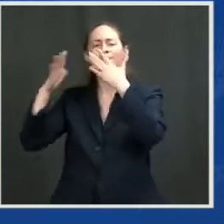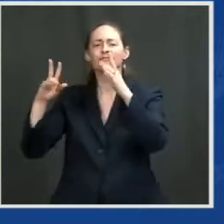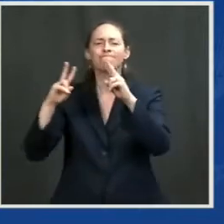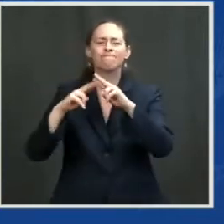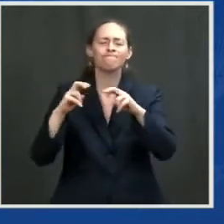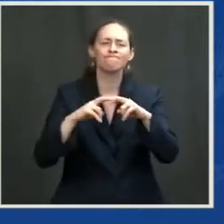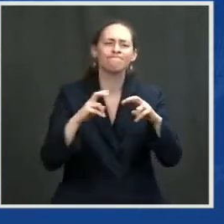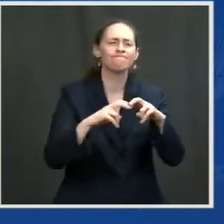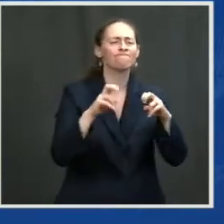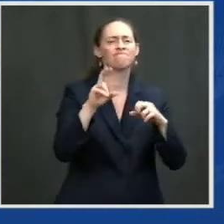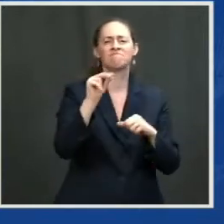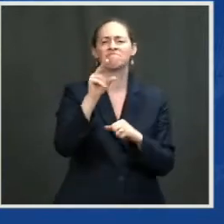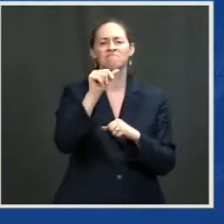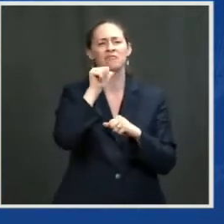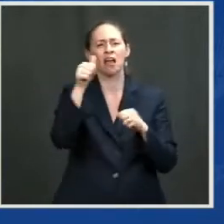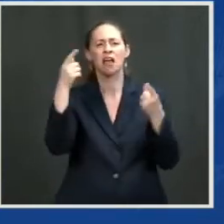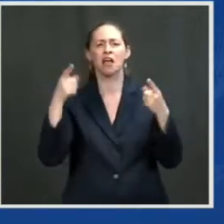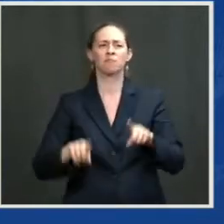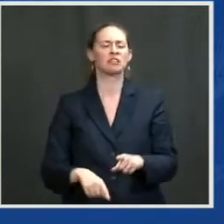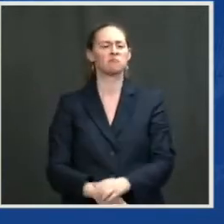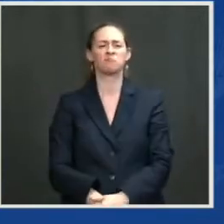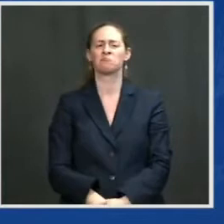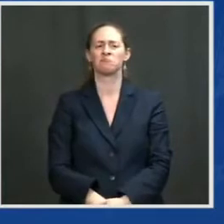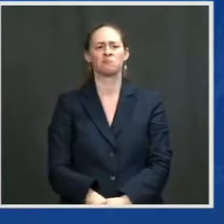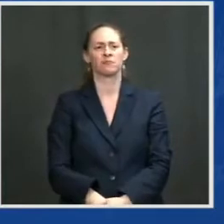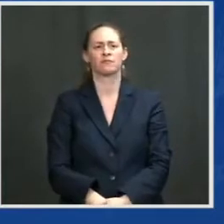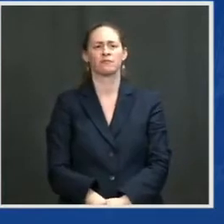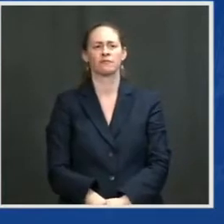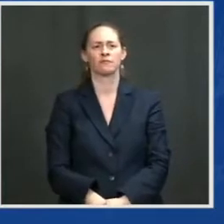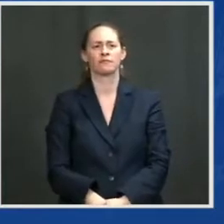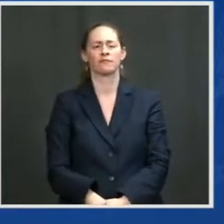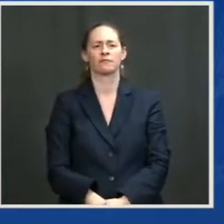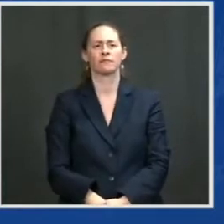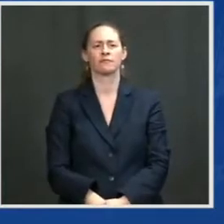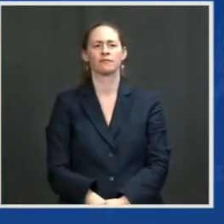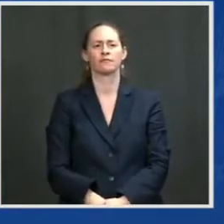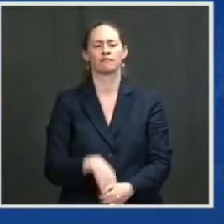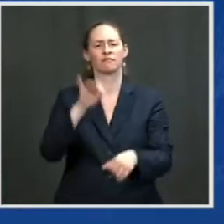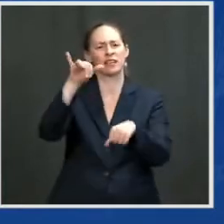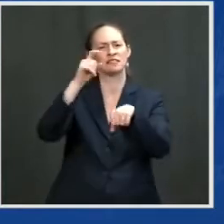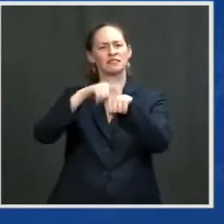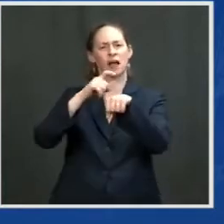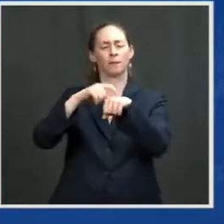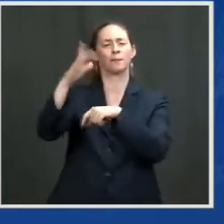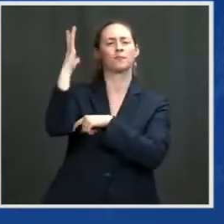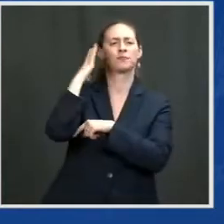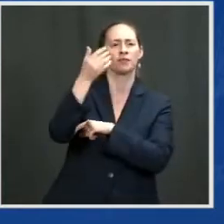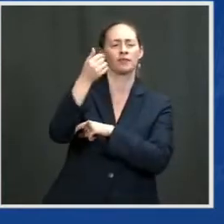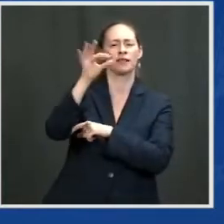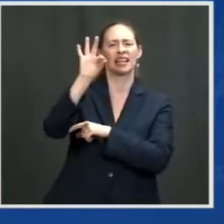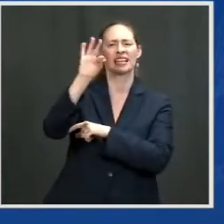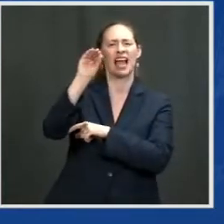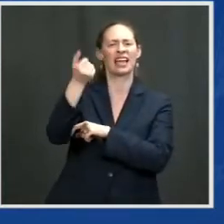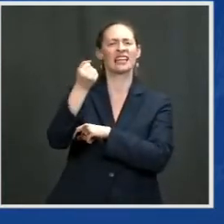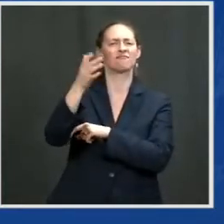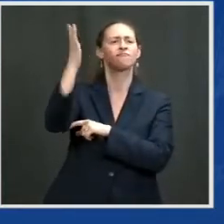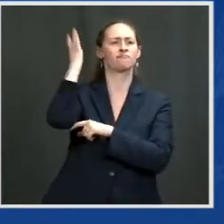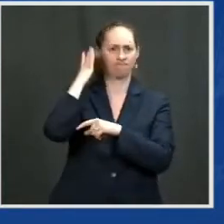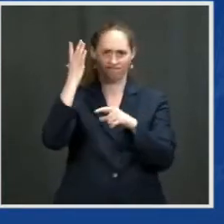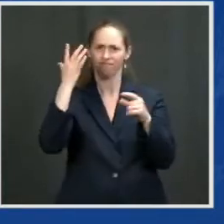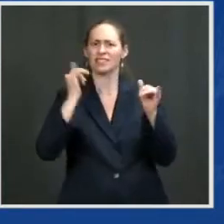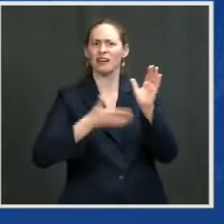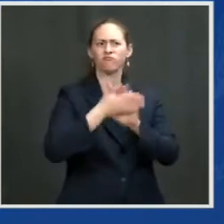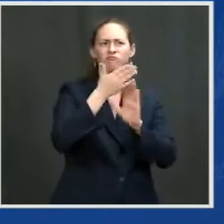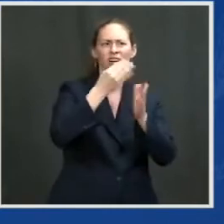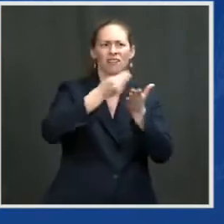the 90s, and the economy boomed. America created 20 million new jobs in 8 years when these were the tax rates. And the fact